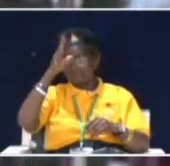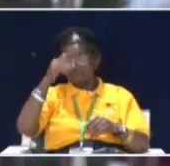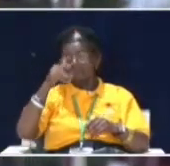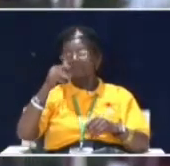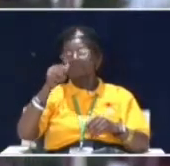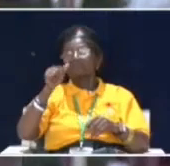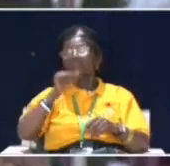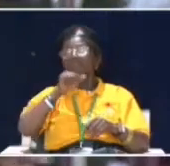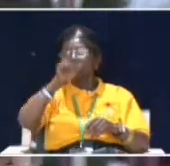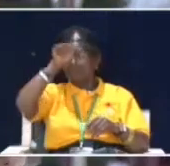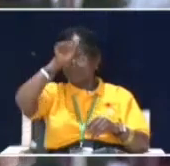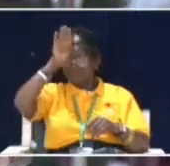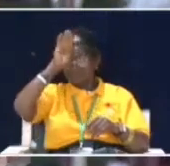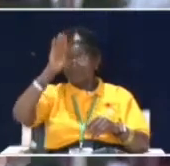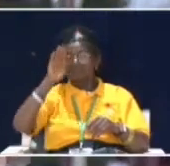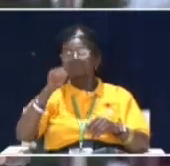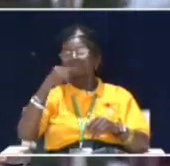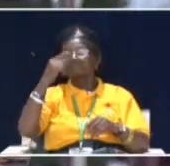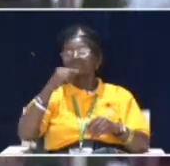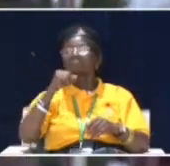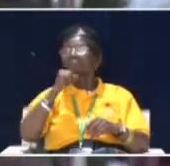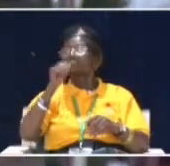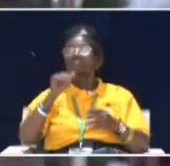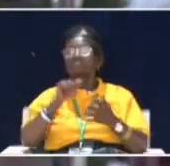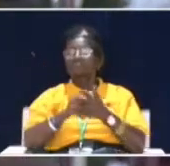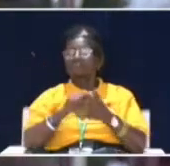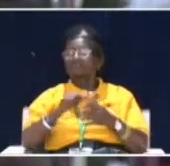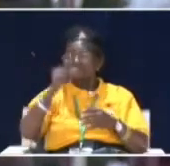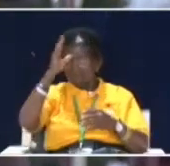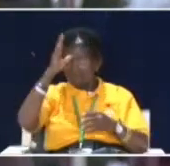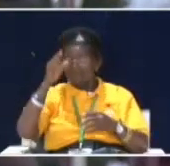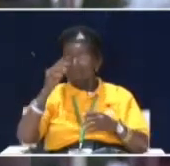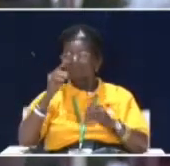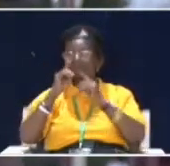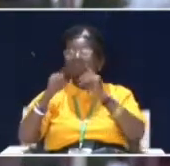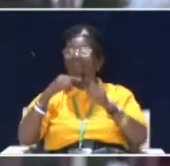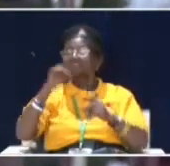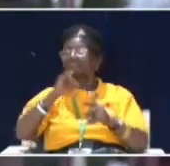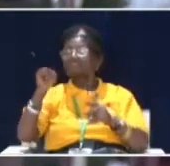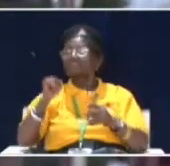Daddy said, it's not Daddy saying, he said, Daddy lo so. It is Daddy speaking.